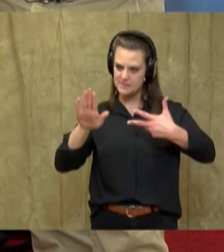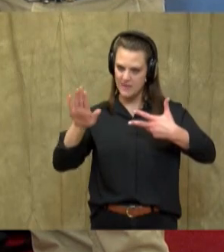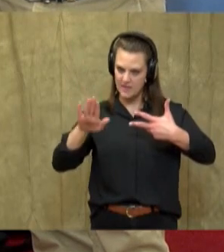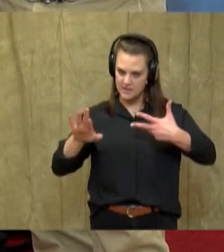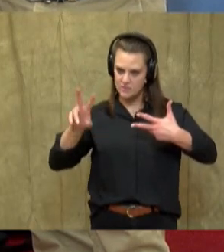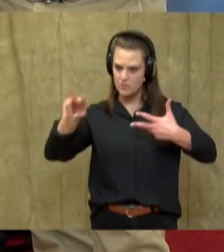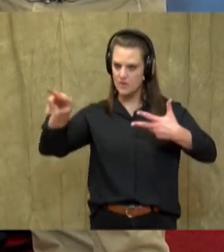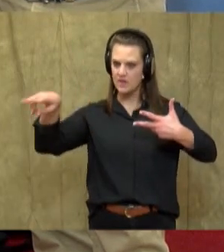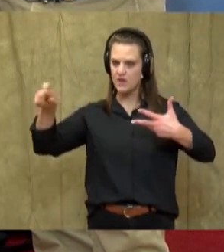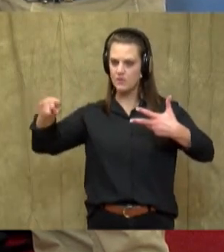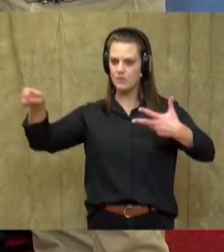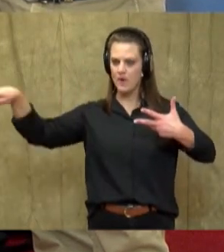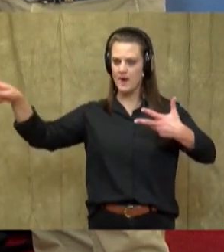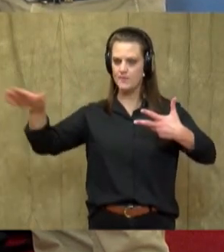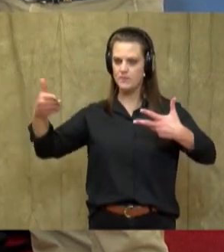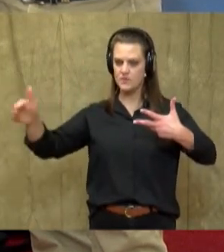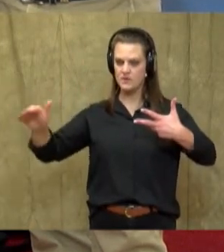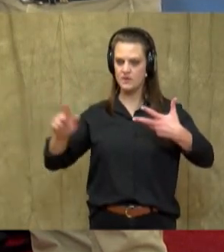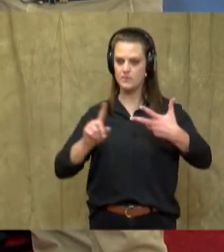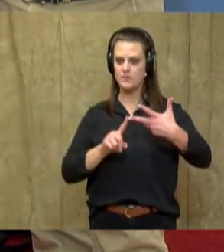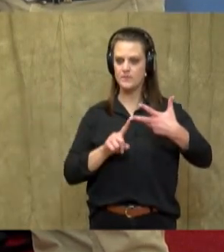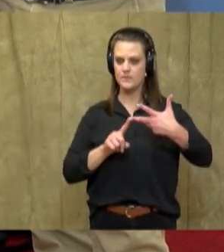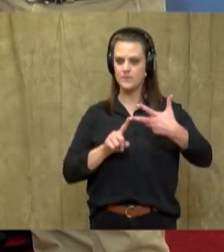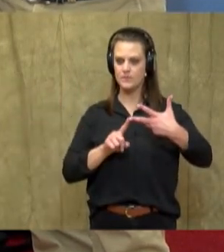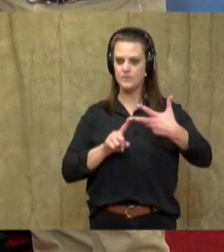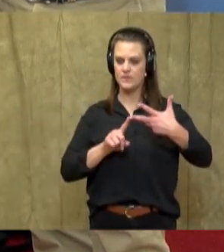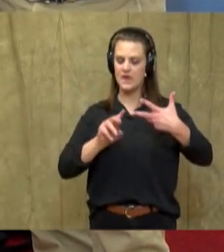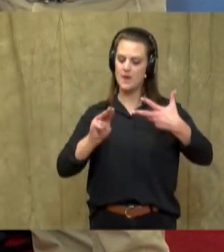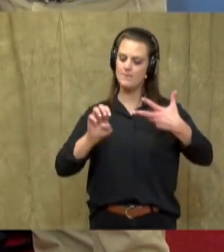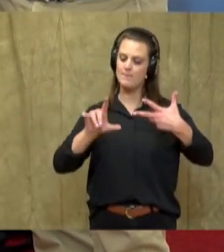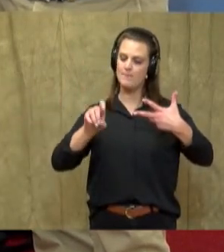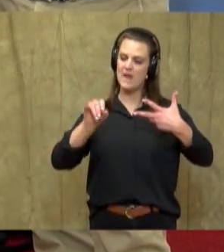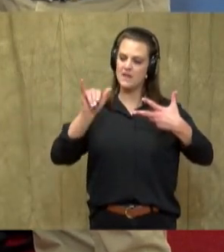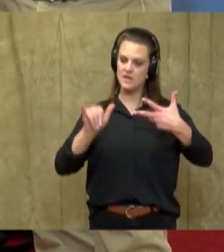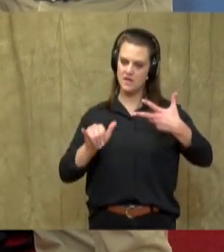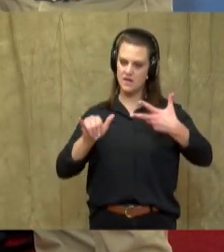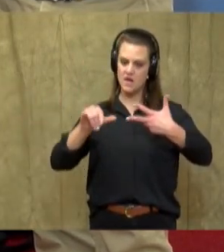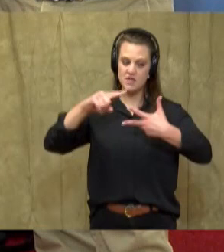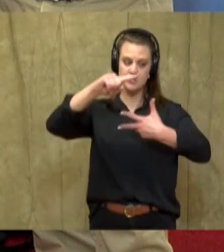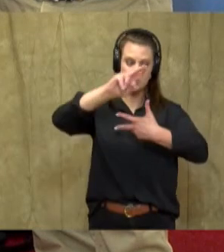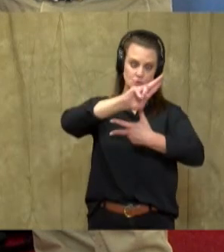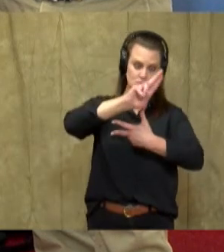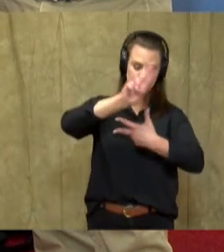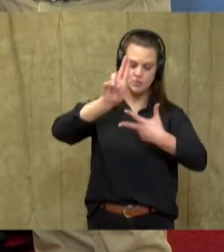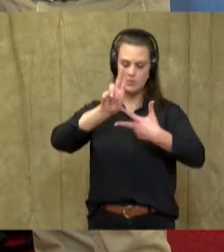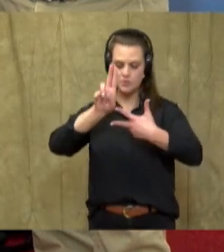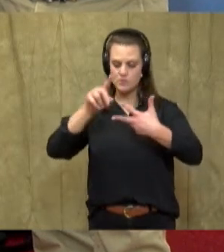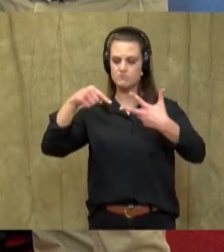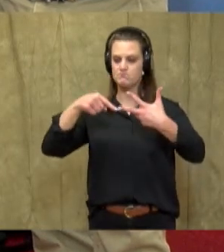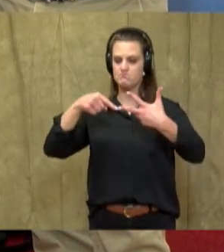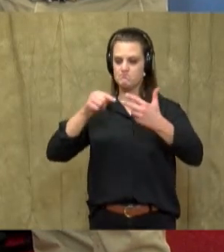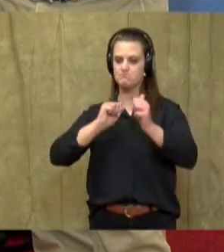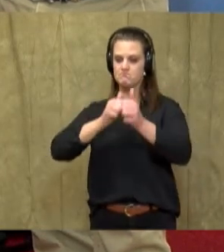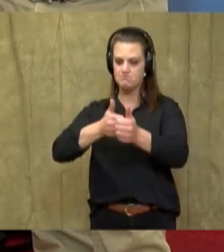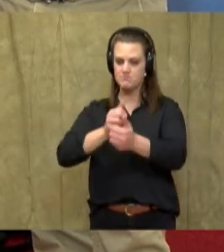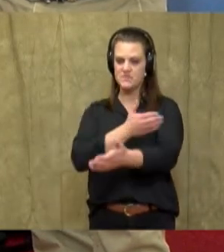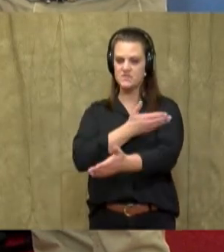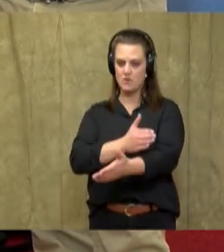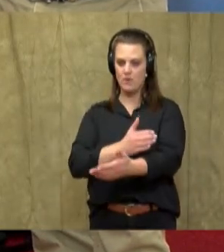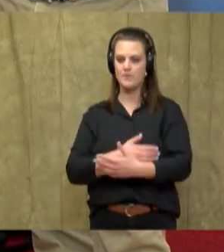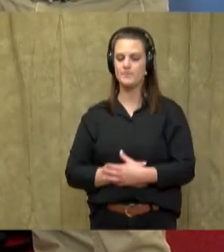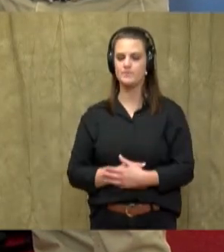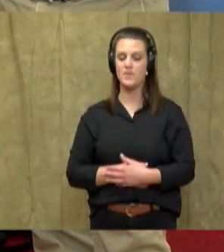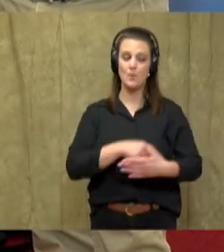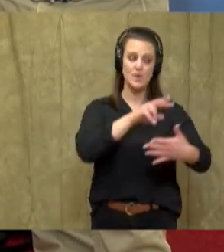we read and write music; and melody, the pitches that follow one another in a song. We read